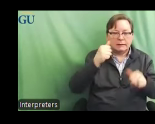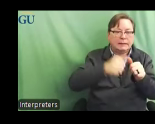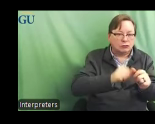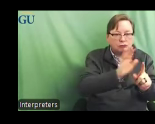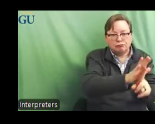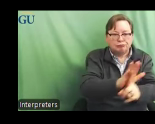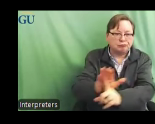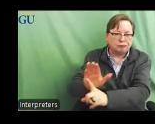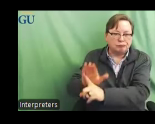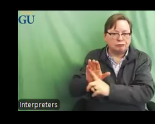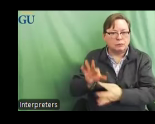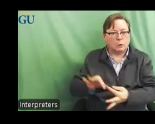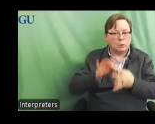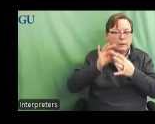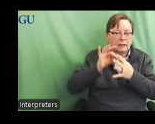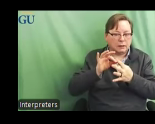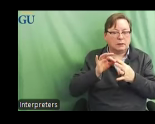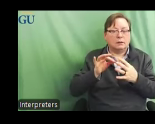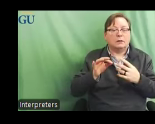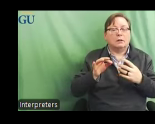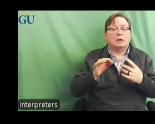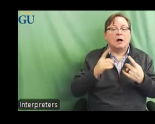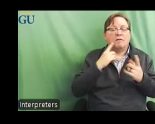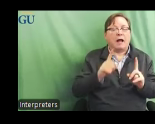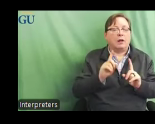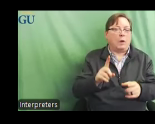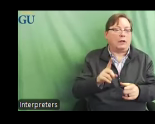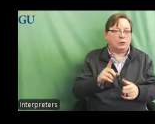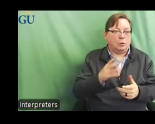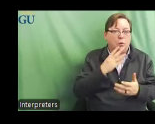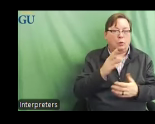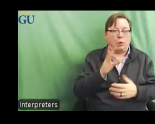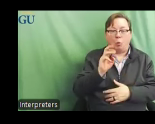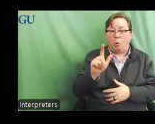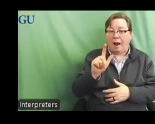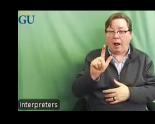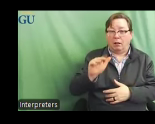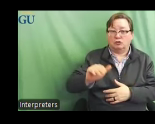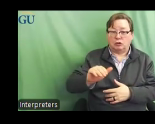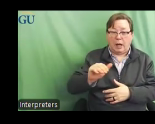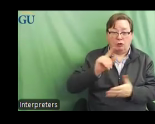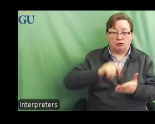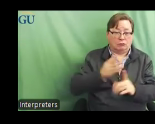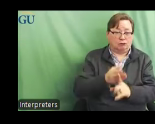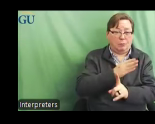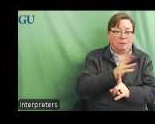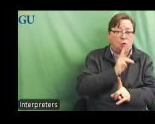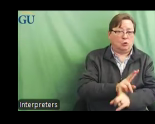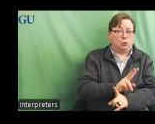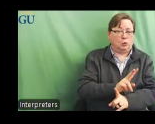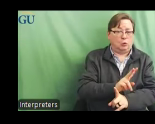different. Finally went to her child check right before she was 2 years old. And I think